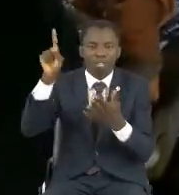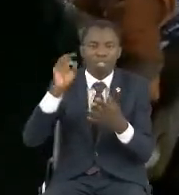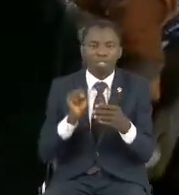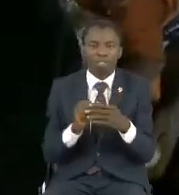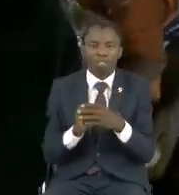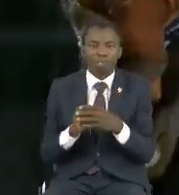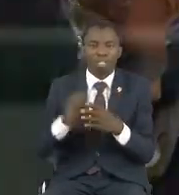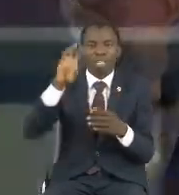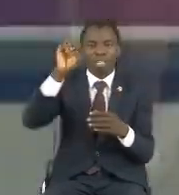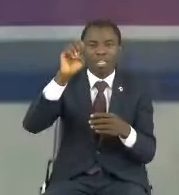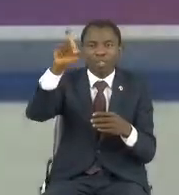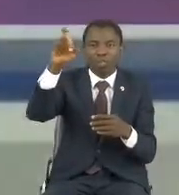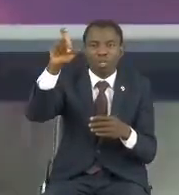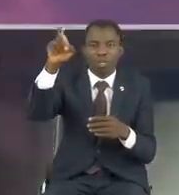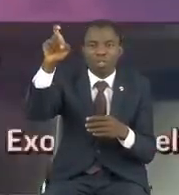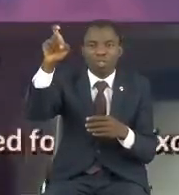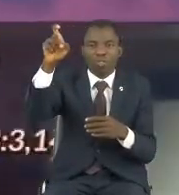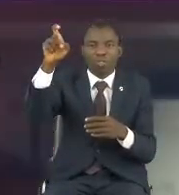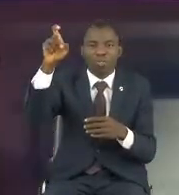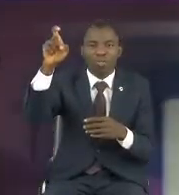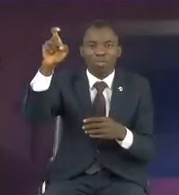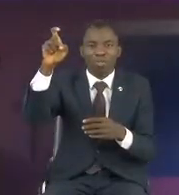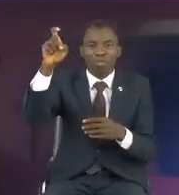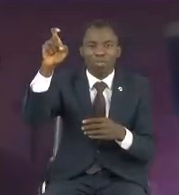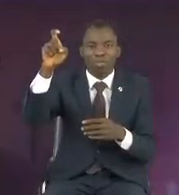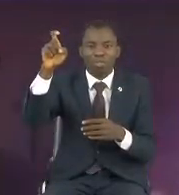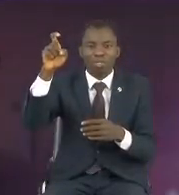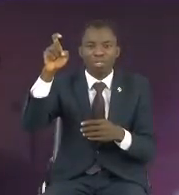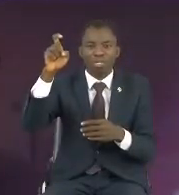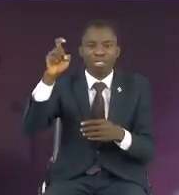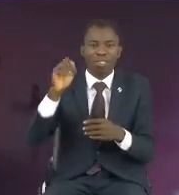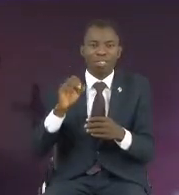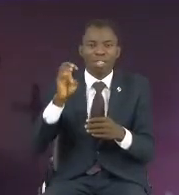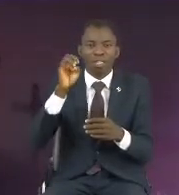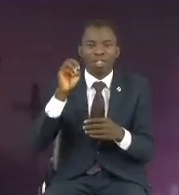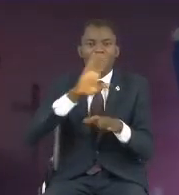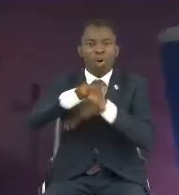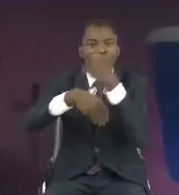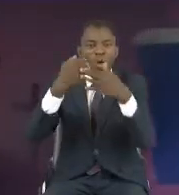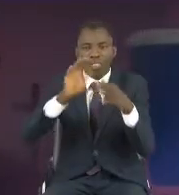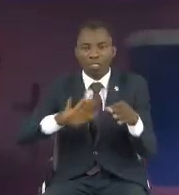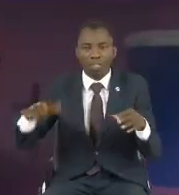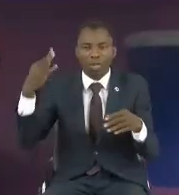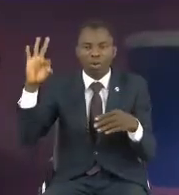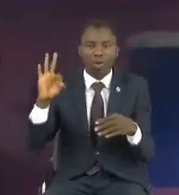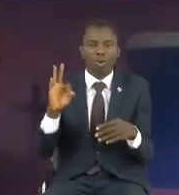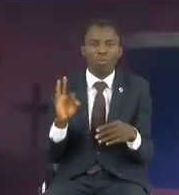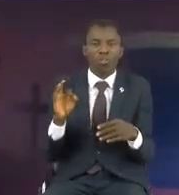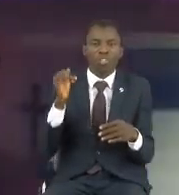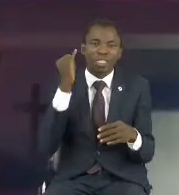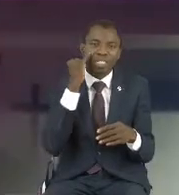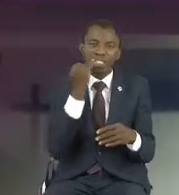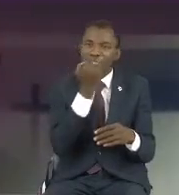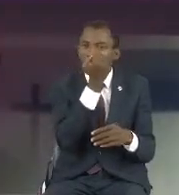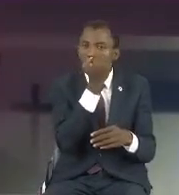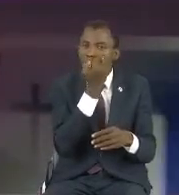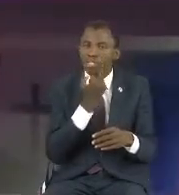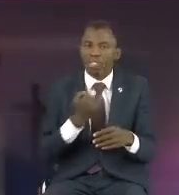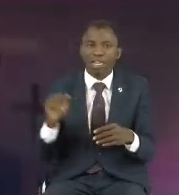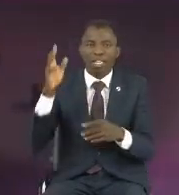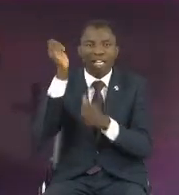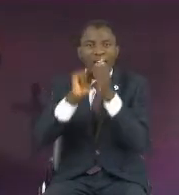Exodus, Exodus. All those children of Israel, they were in their millions, and everyone